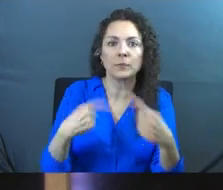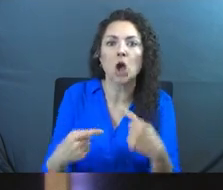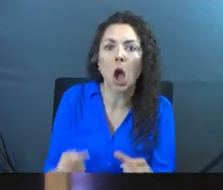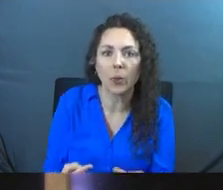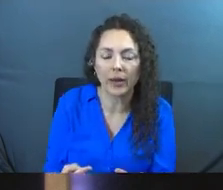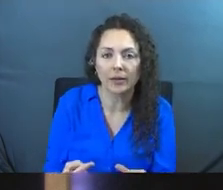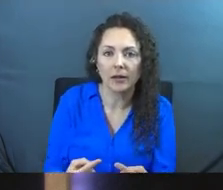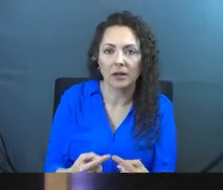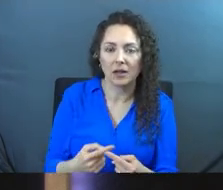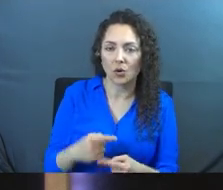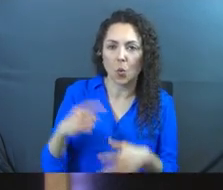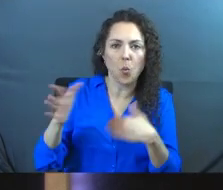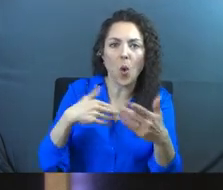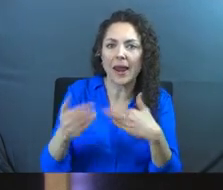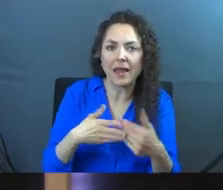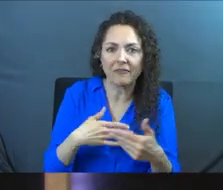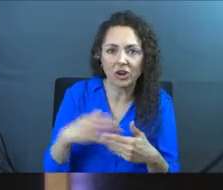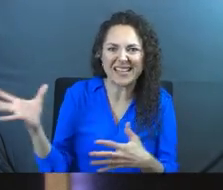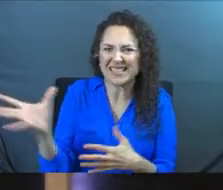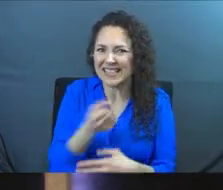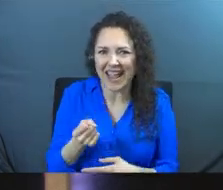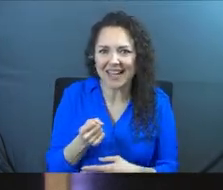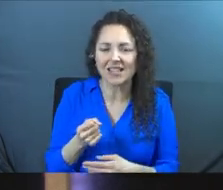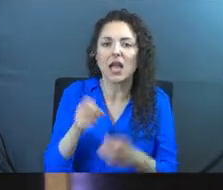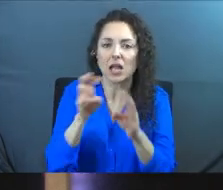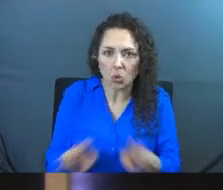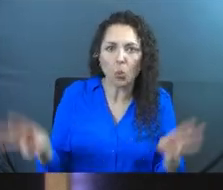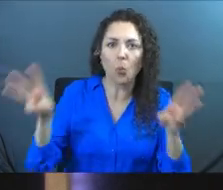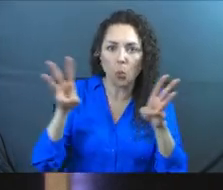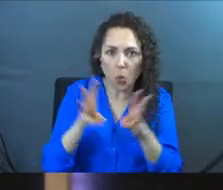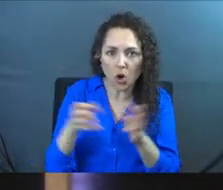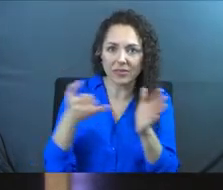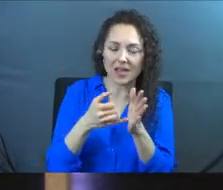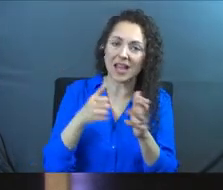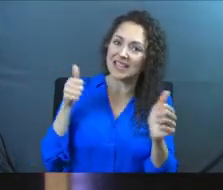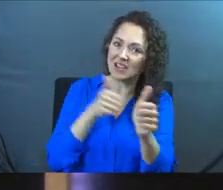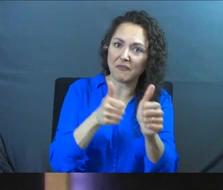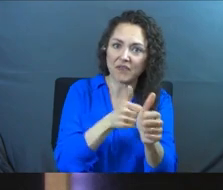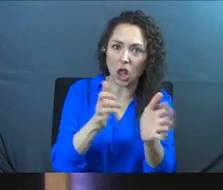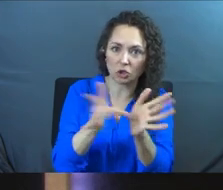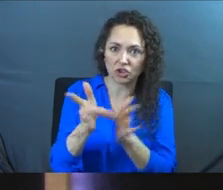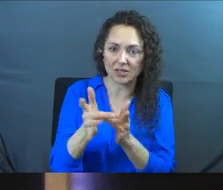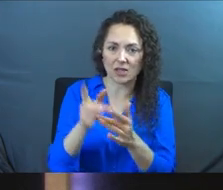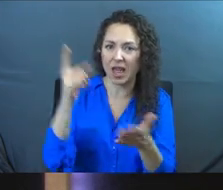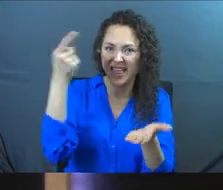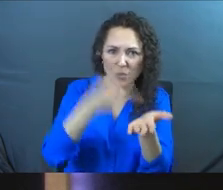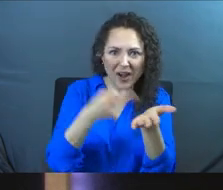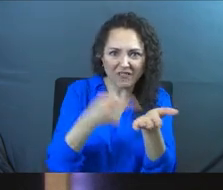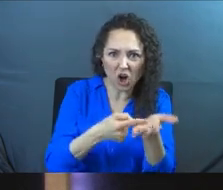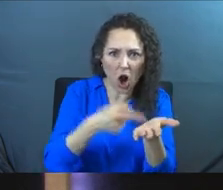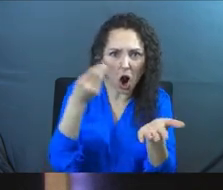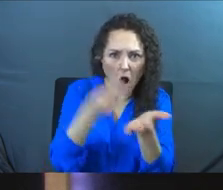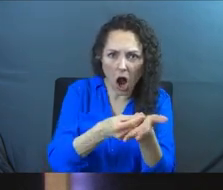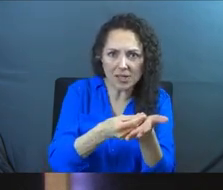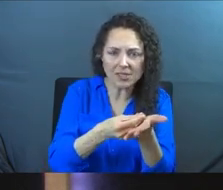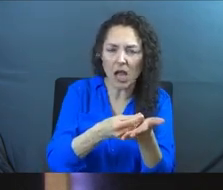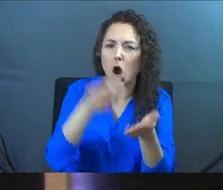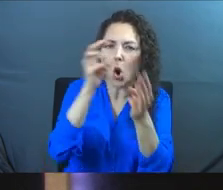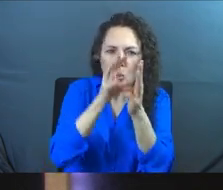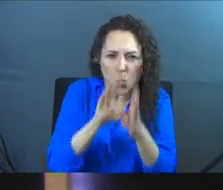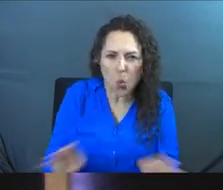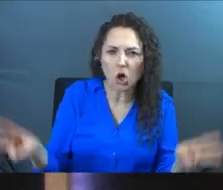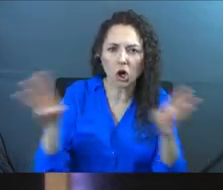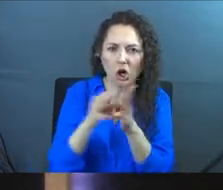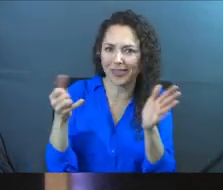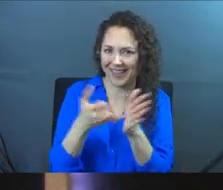Wherever it takes us, it will be worth it to follow Jesus. Whatever it costs us will be worth it. And